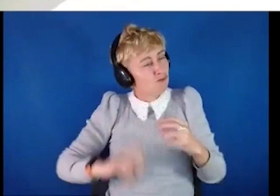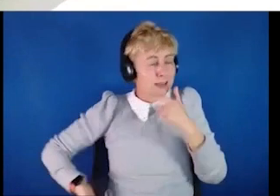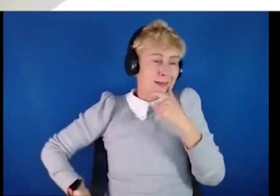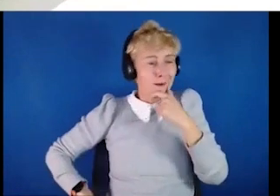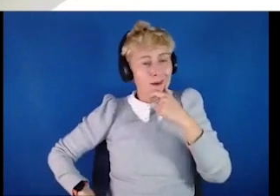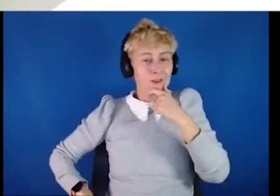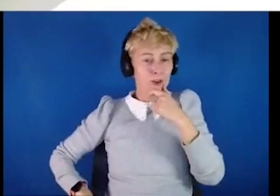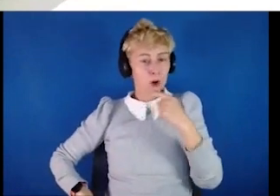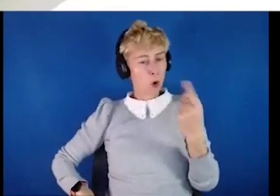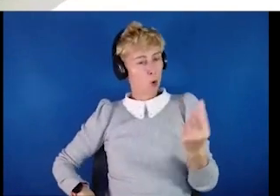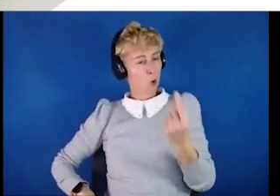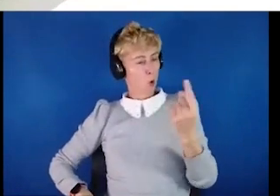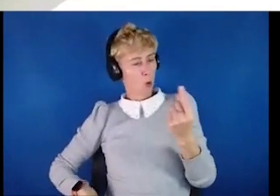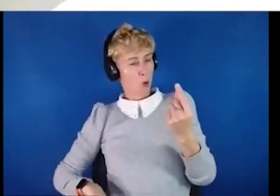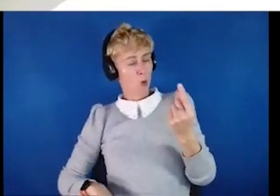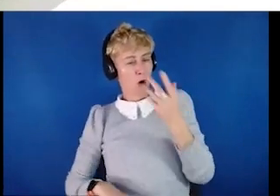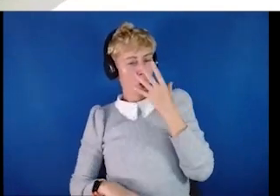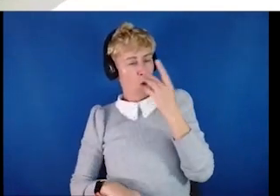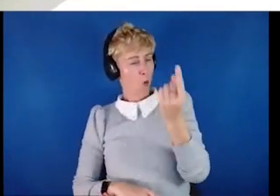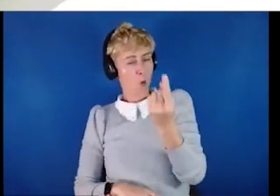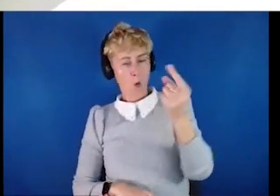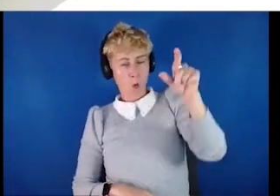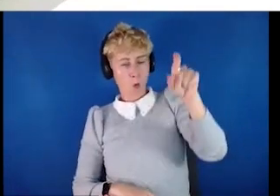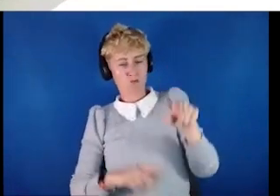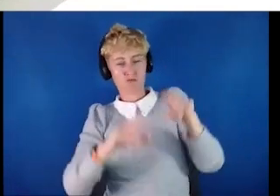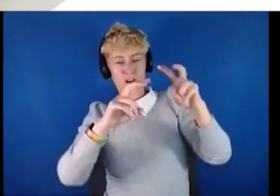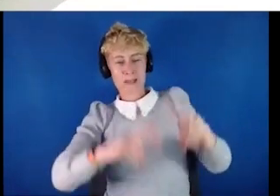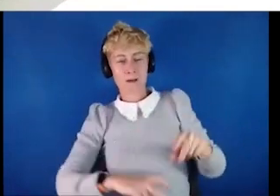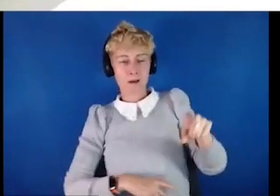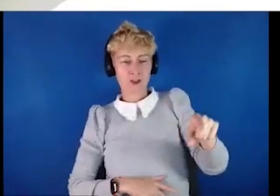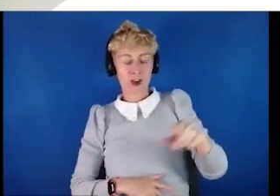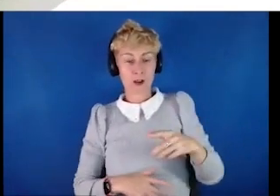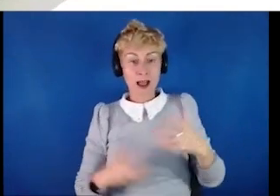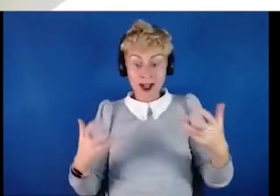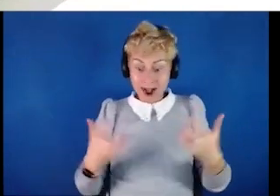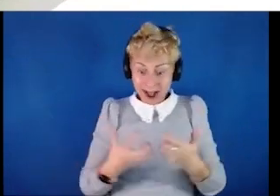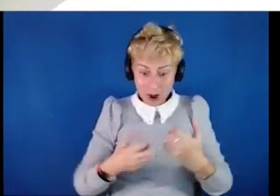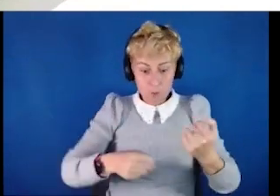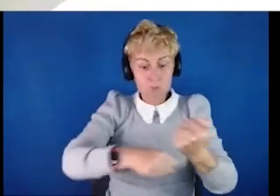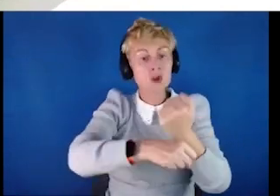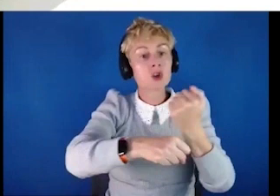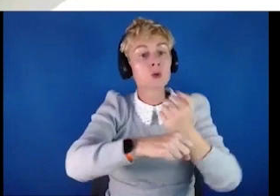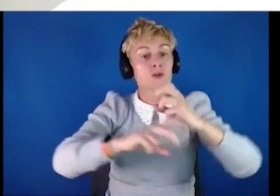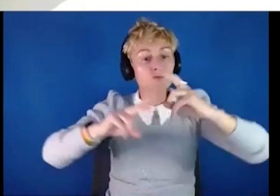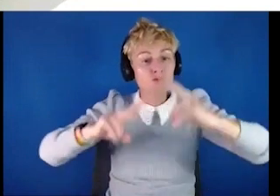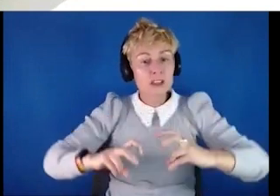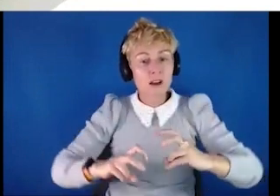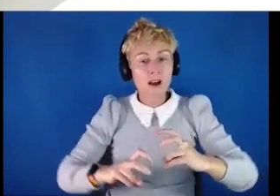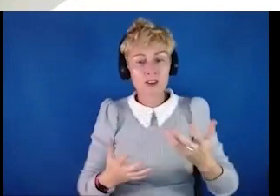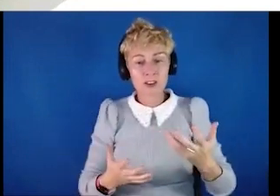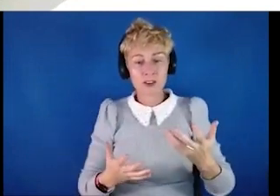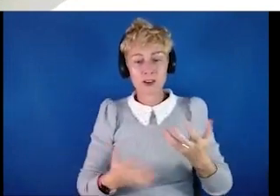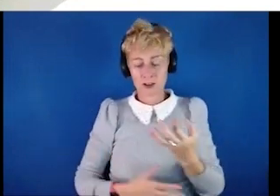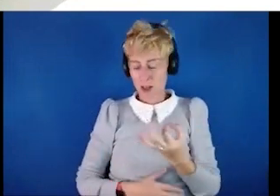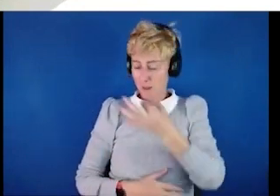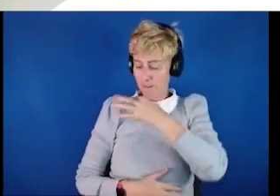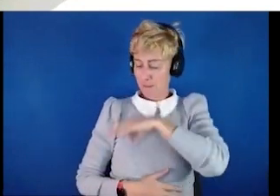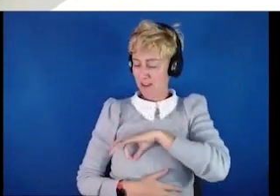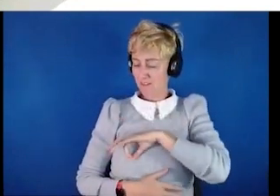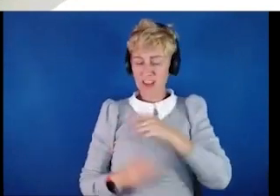is a researcher? How is research produced? Who benefits from research? And I don't think there are